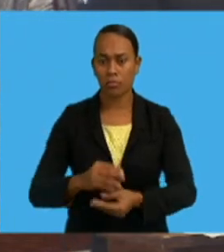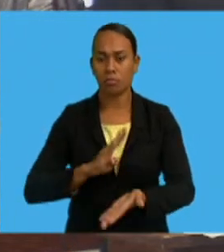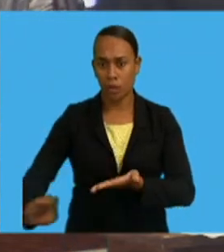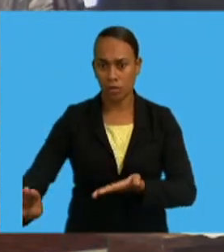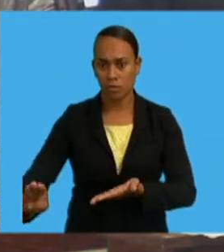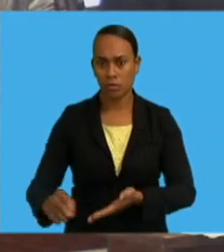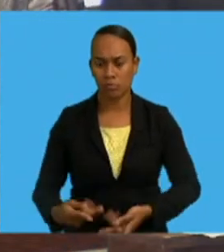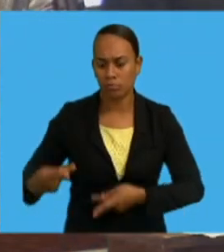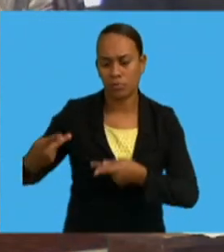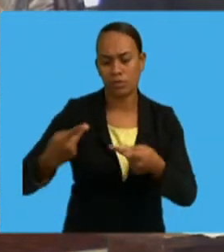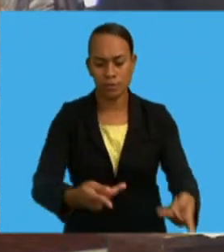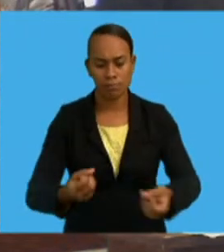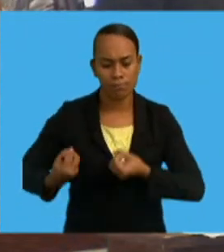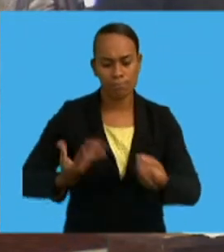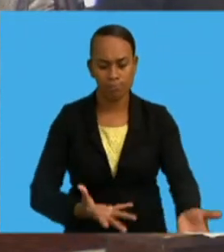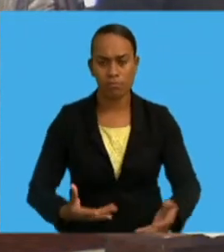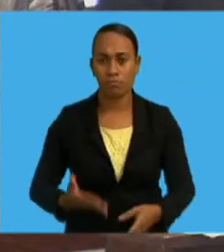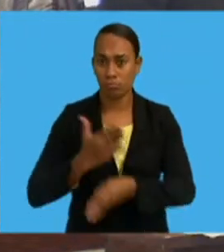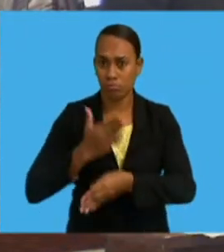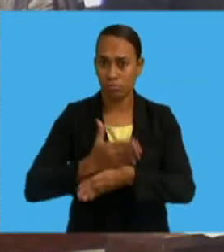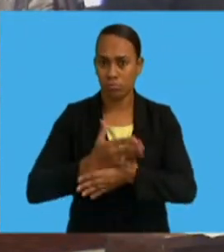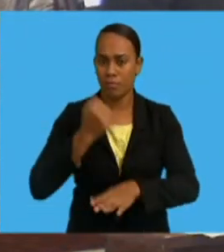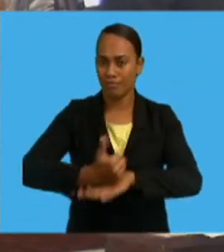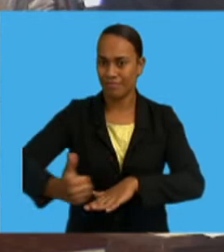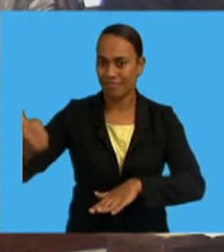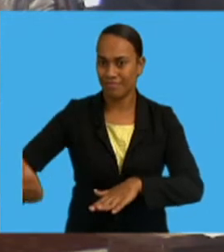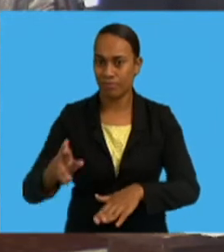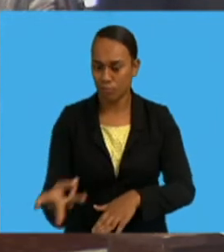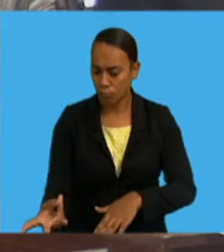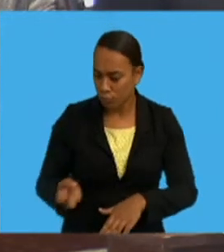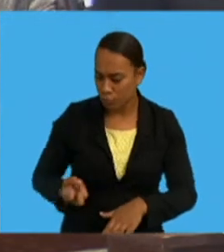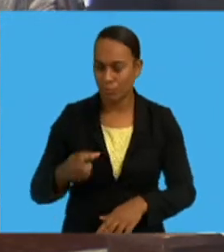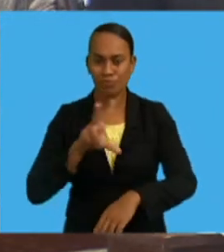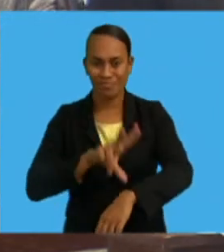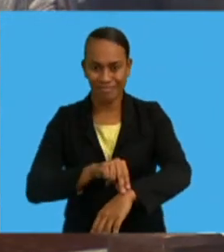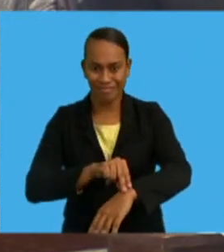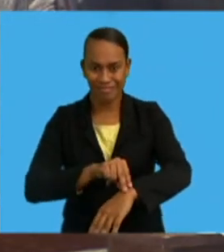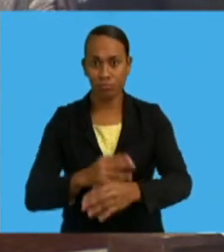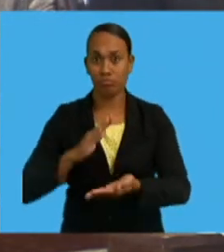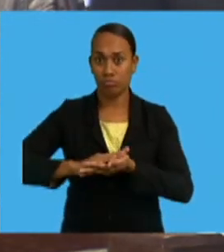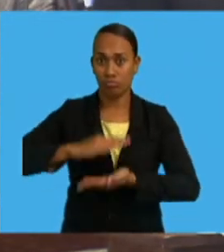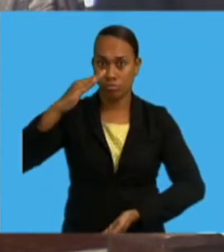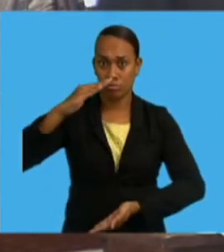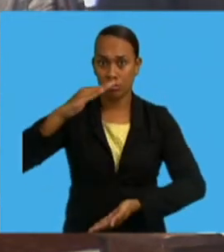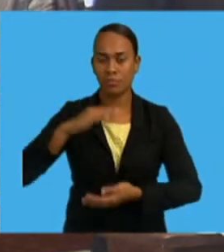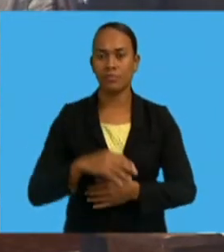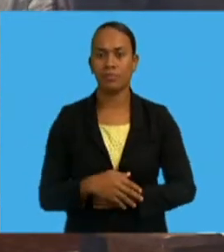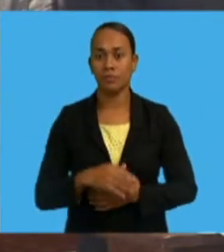provided by the Ministry of Civil Service to fund our doctors' salaries and training. Madam Speaker, that means an overall health sector budget